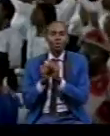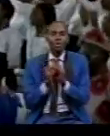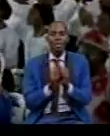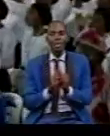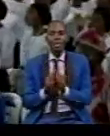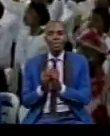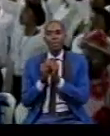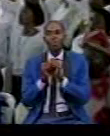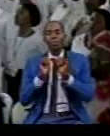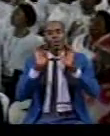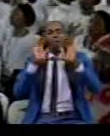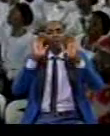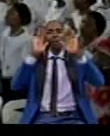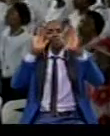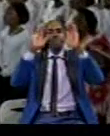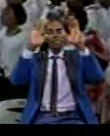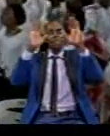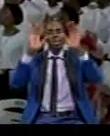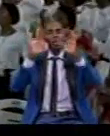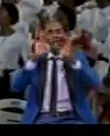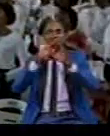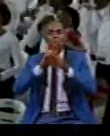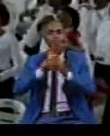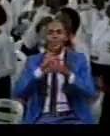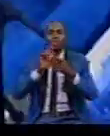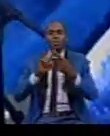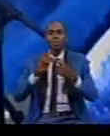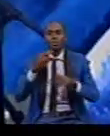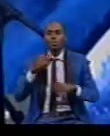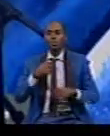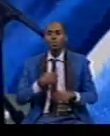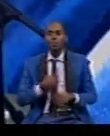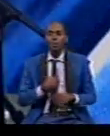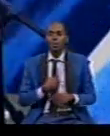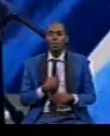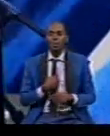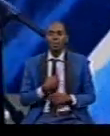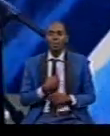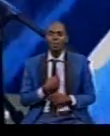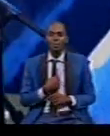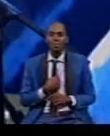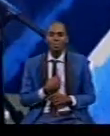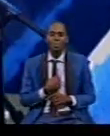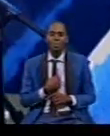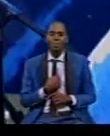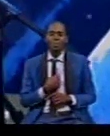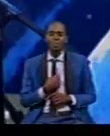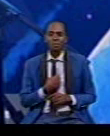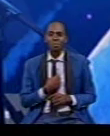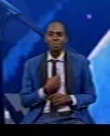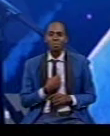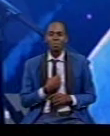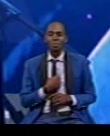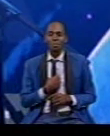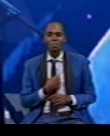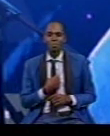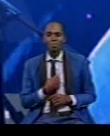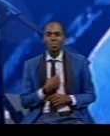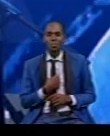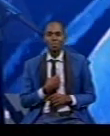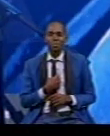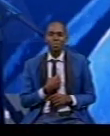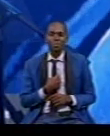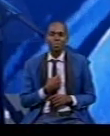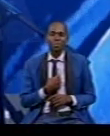he shall reign. Jesus, and he shall reign. Son of God, and